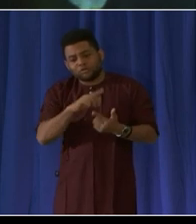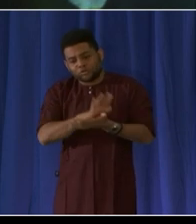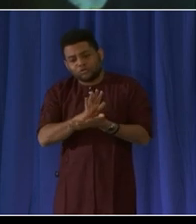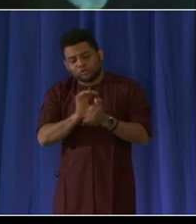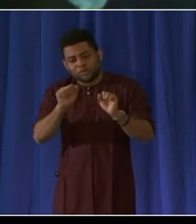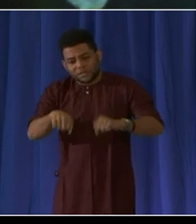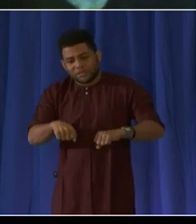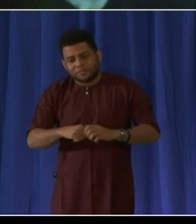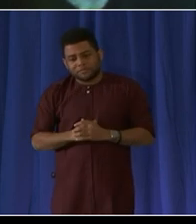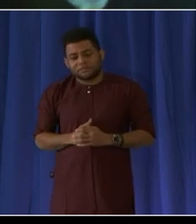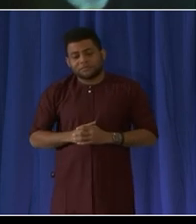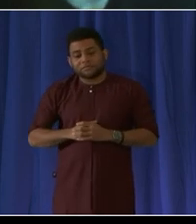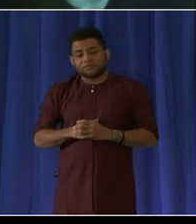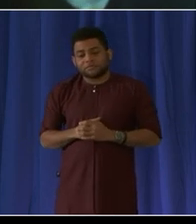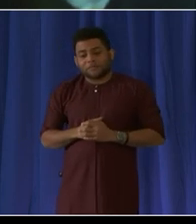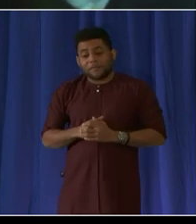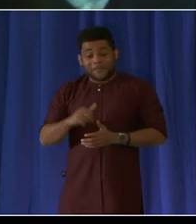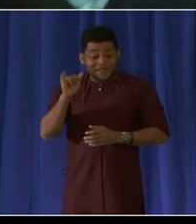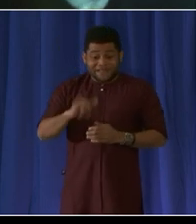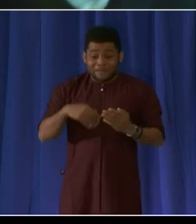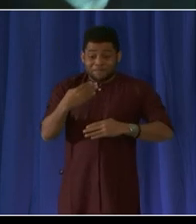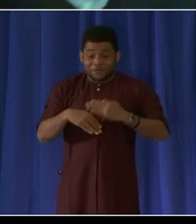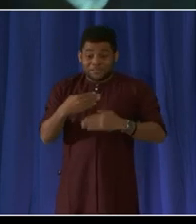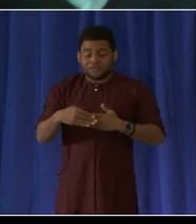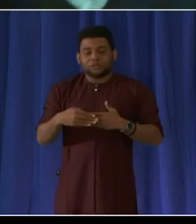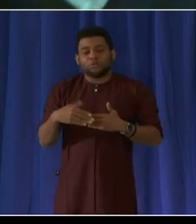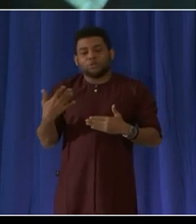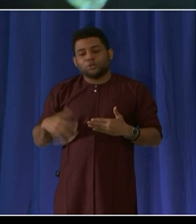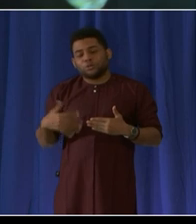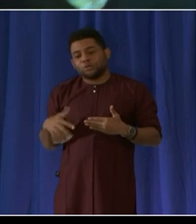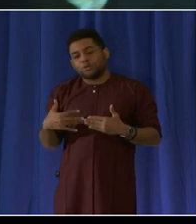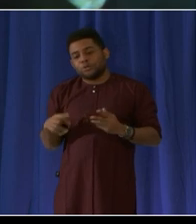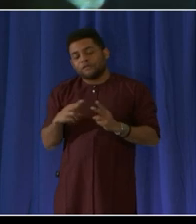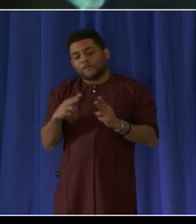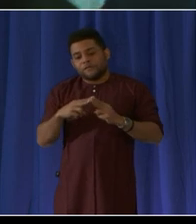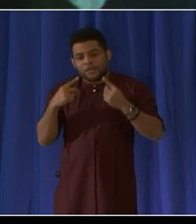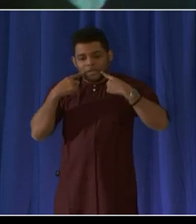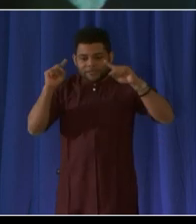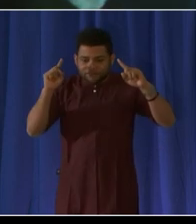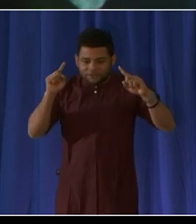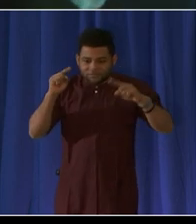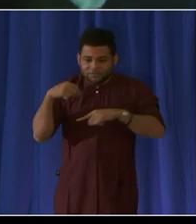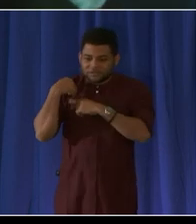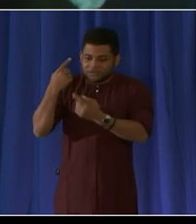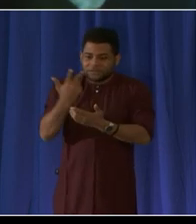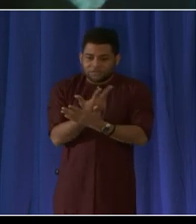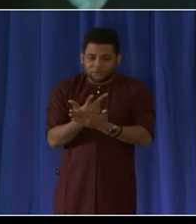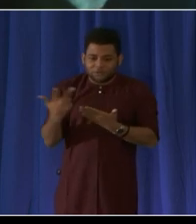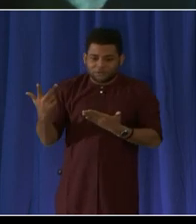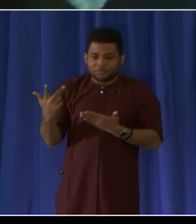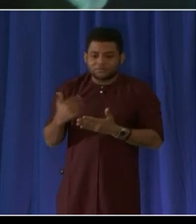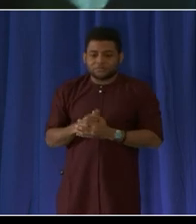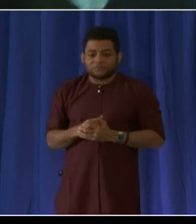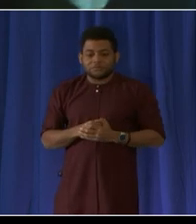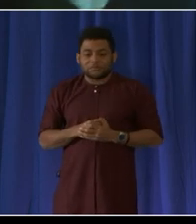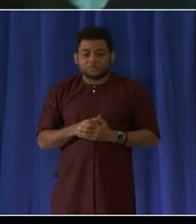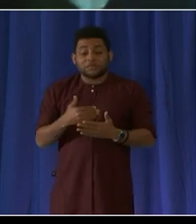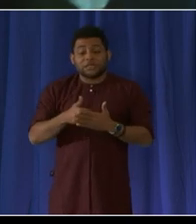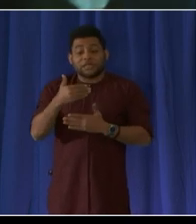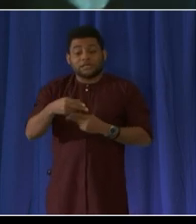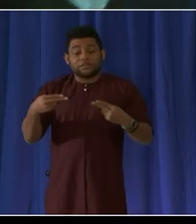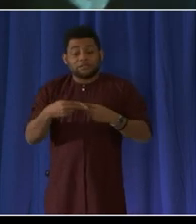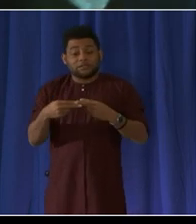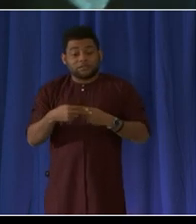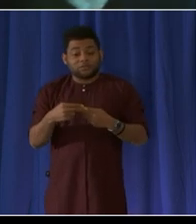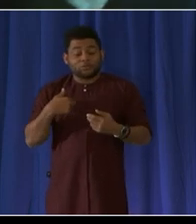to school. And that has been a very effective process for us in the last 3 weeks. So in the next slide, I'm just